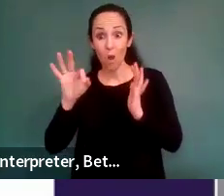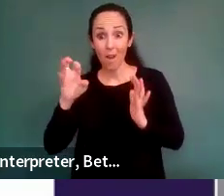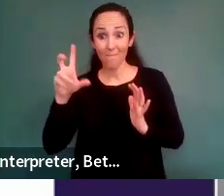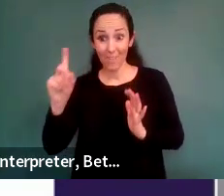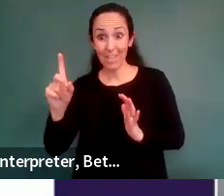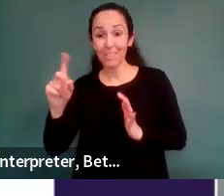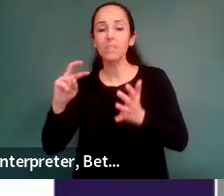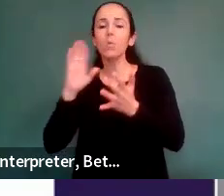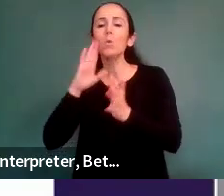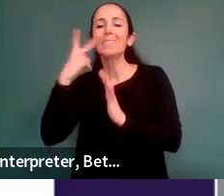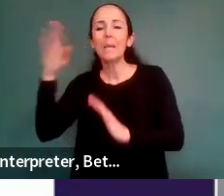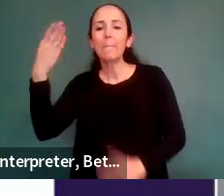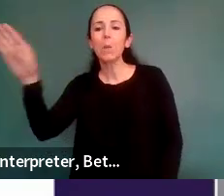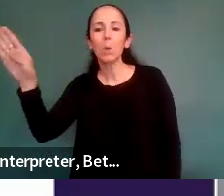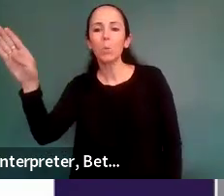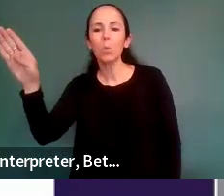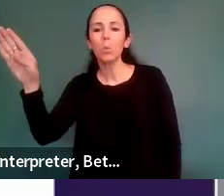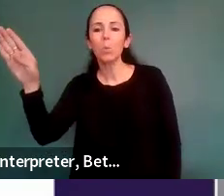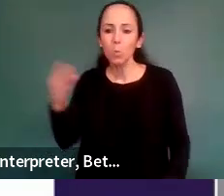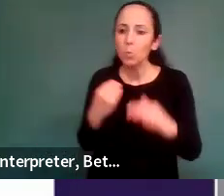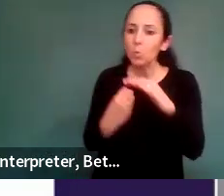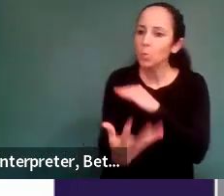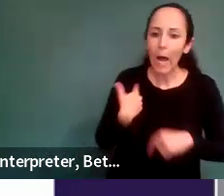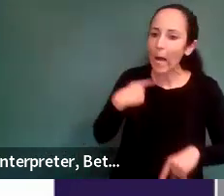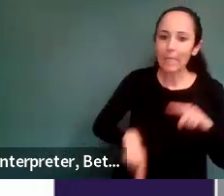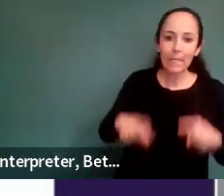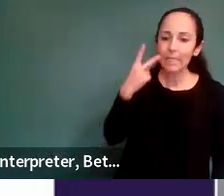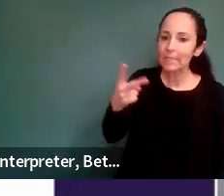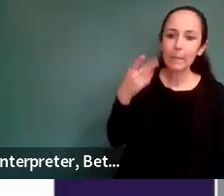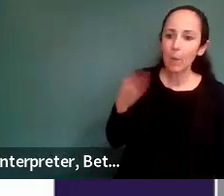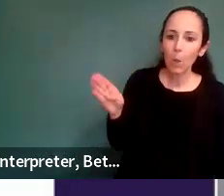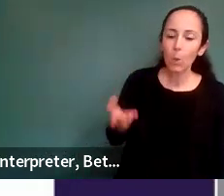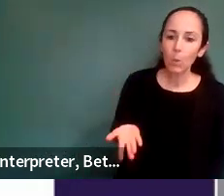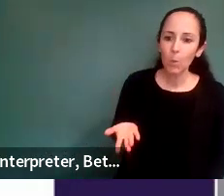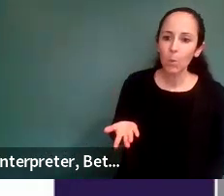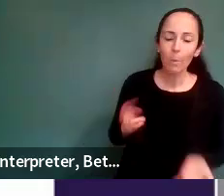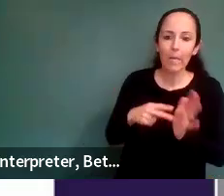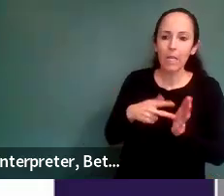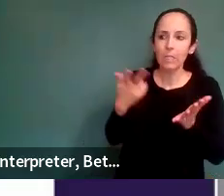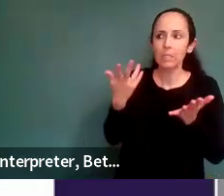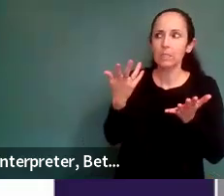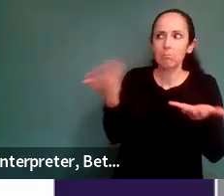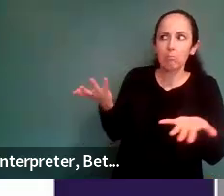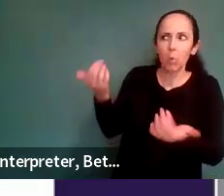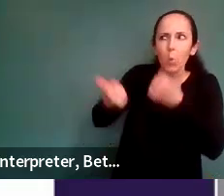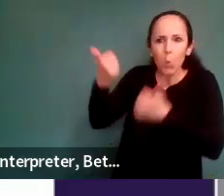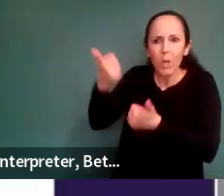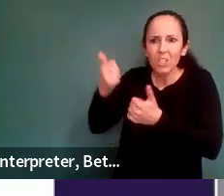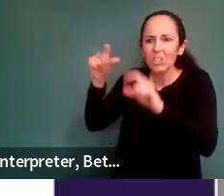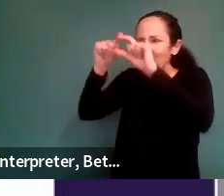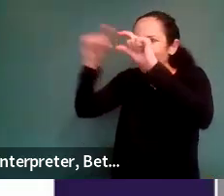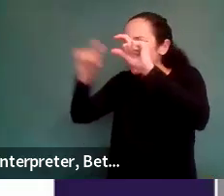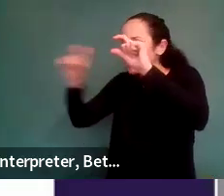wonderful. If you could see blue. Not if you can't see blue, not so